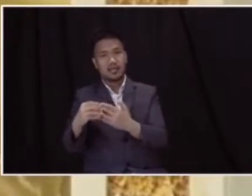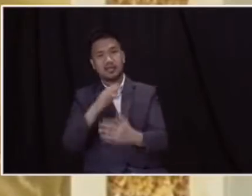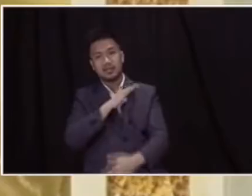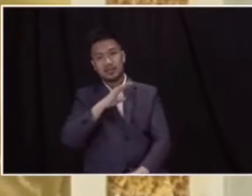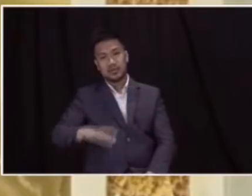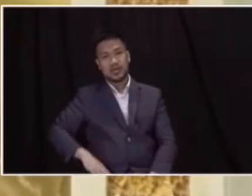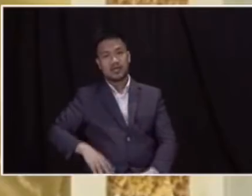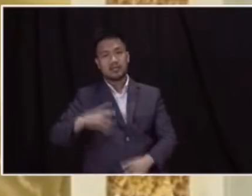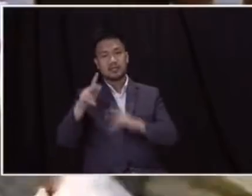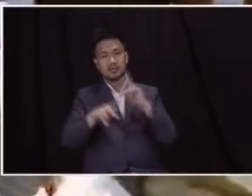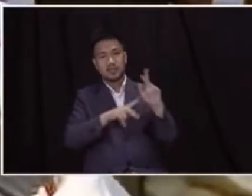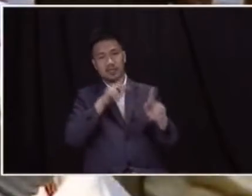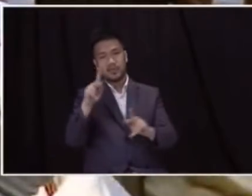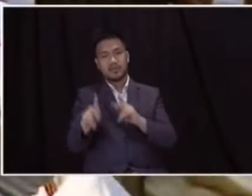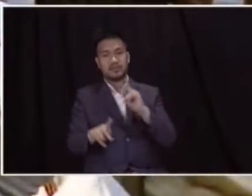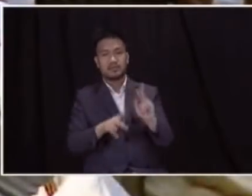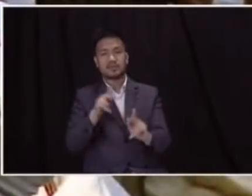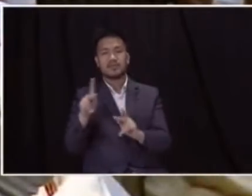Christ's flock.